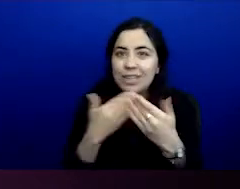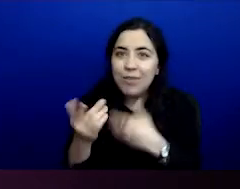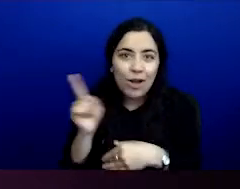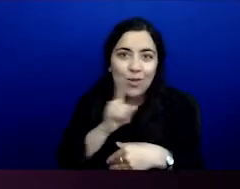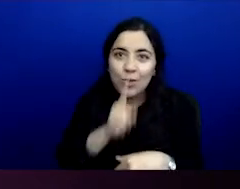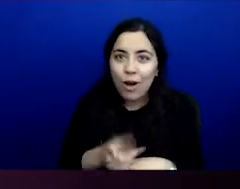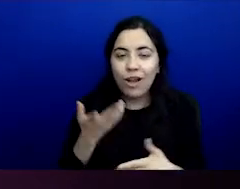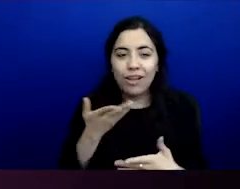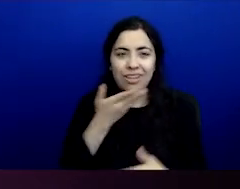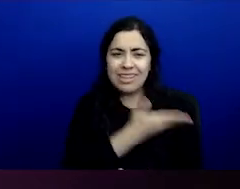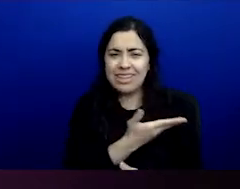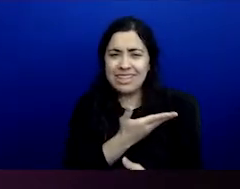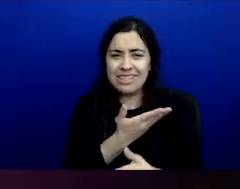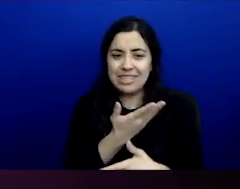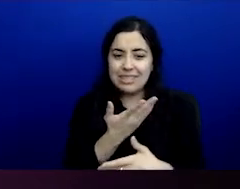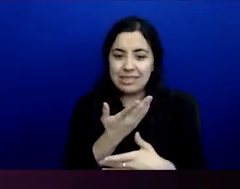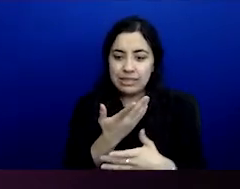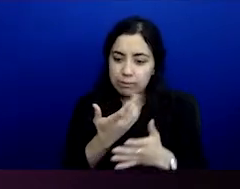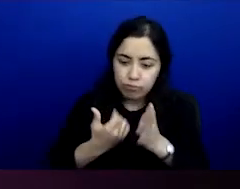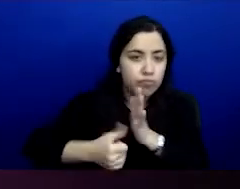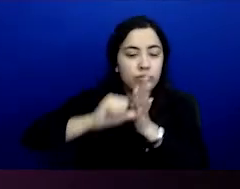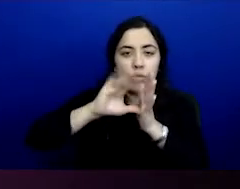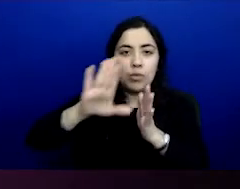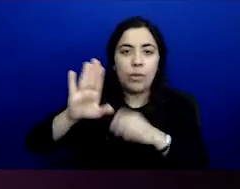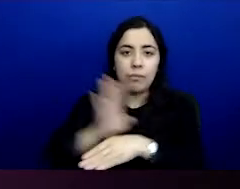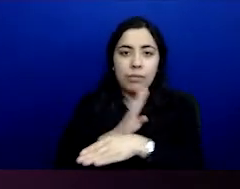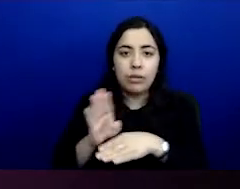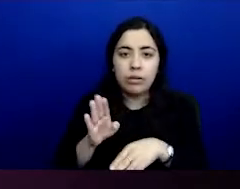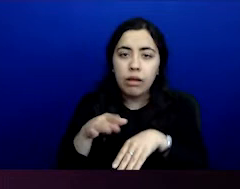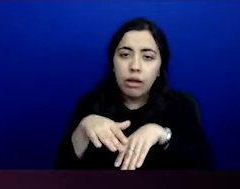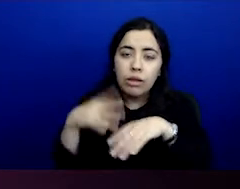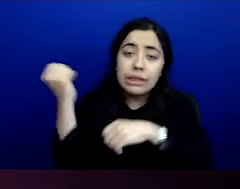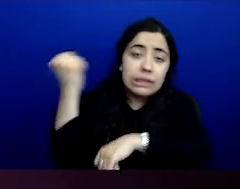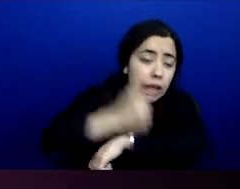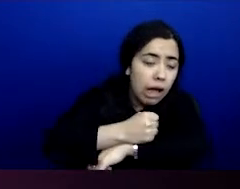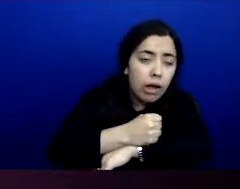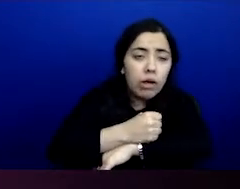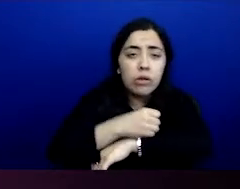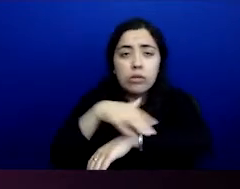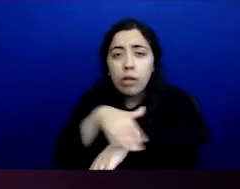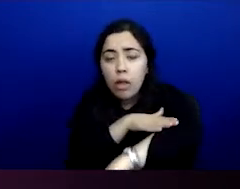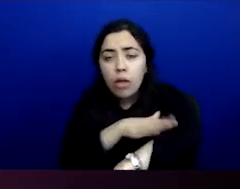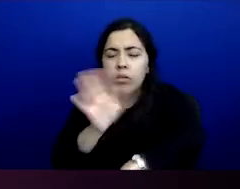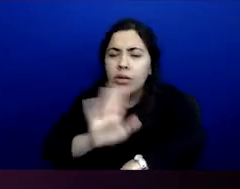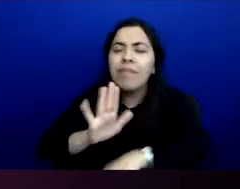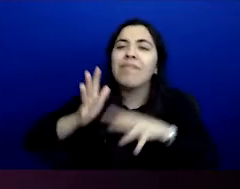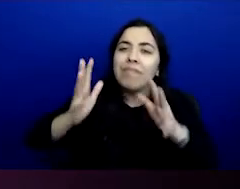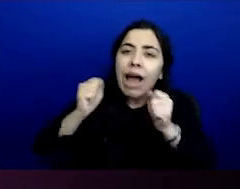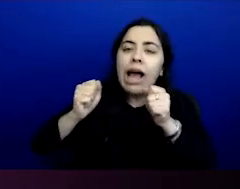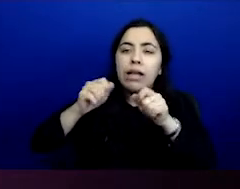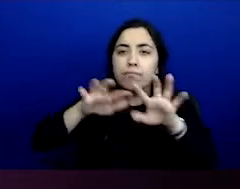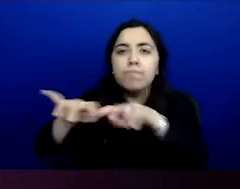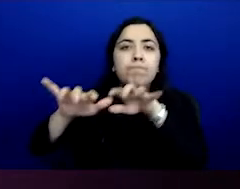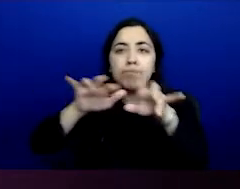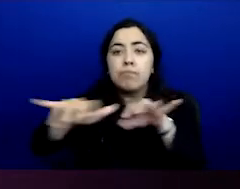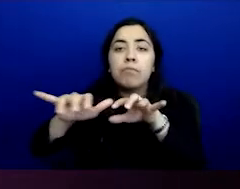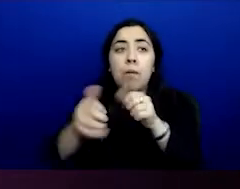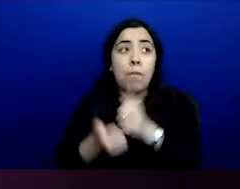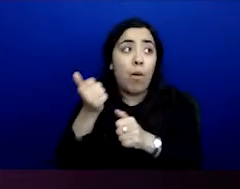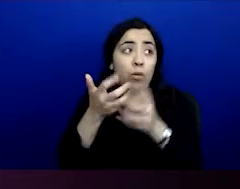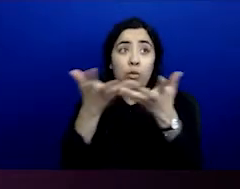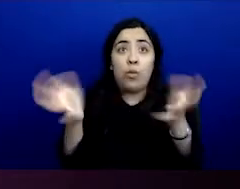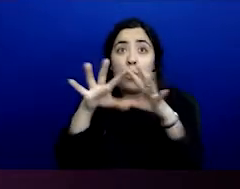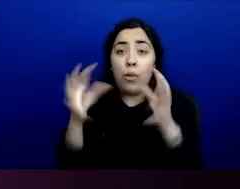cover letter of your business. You don't want this site to be down. You want it to be fast all the time. And with more and more of the world being